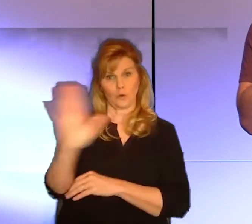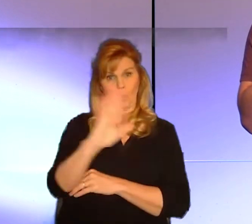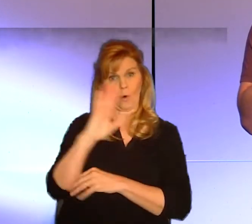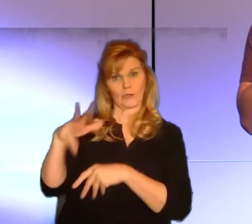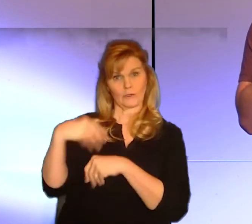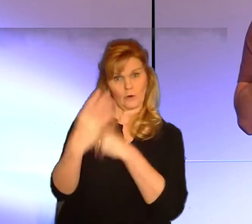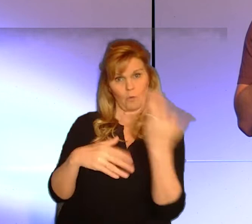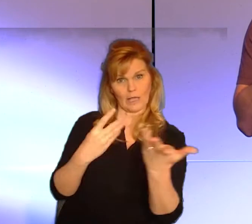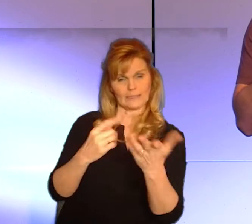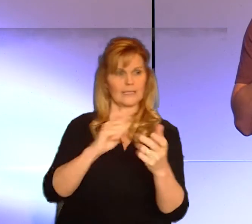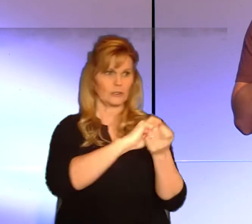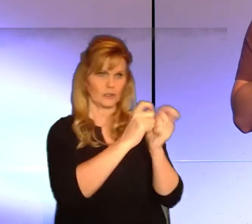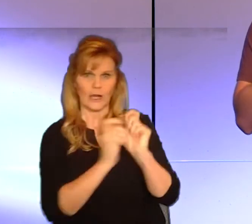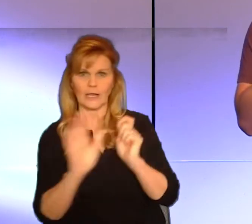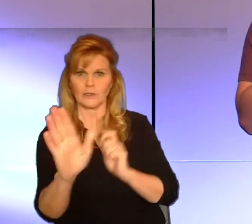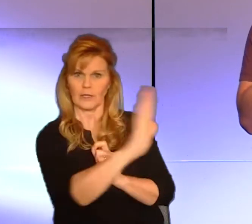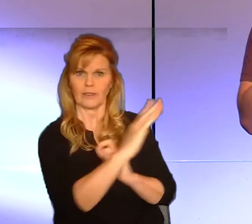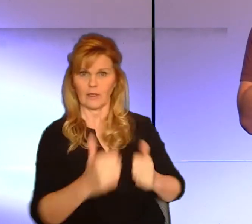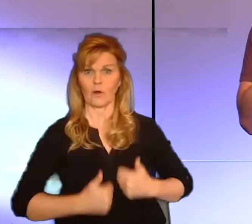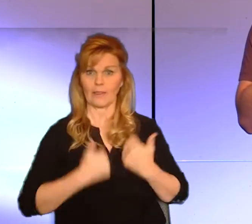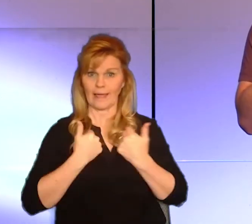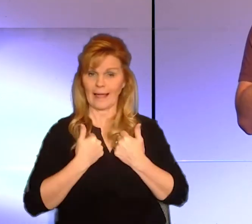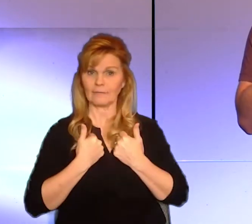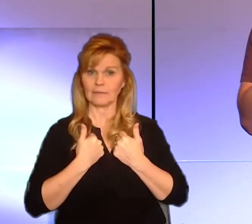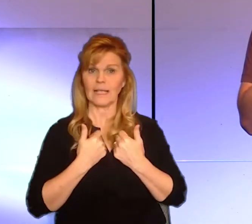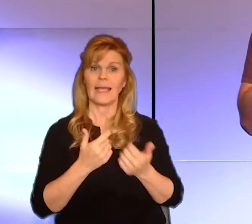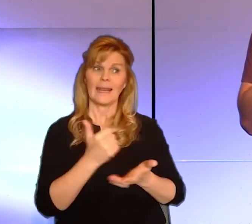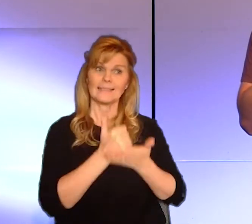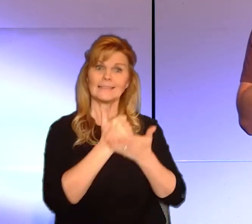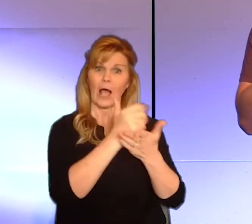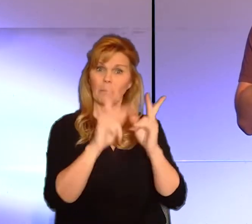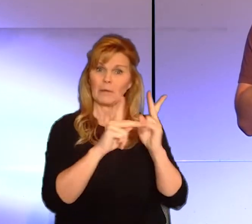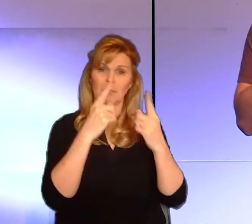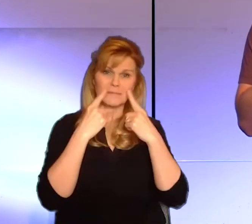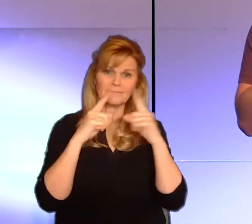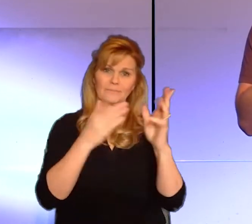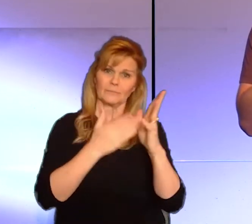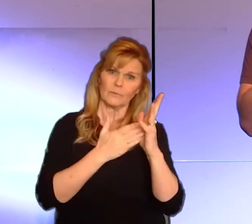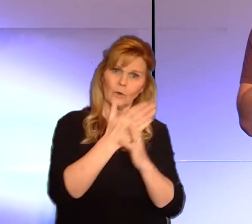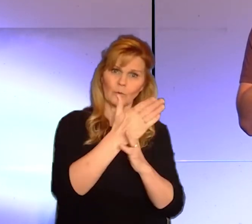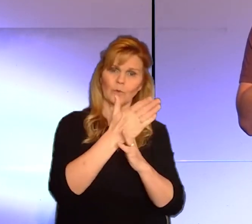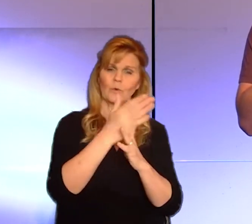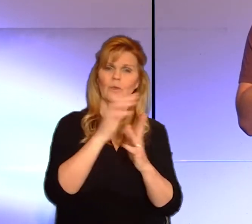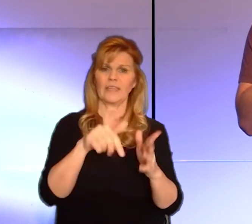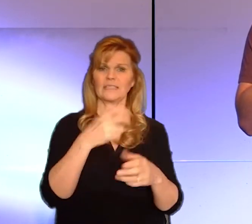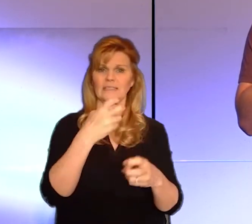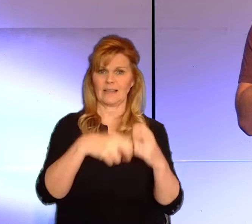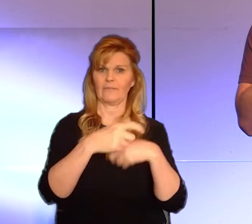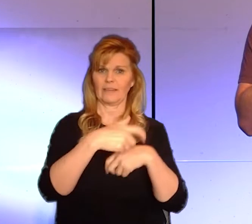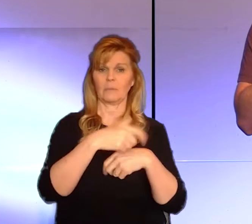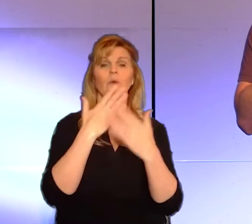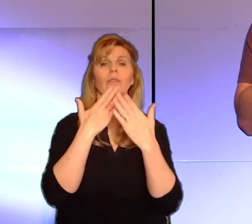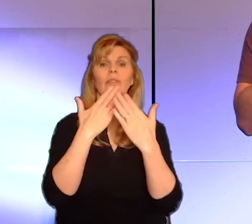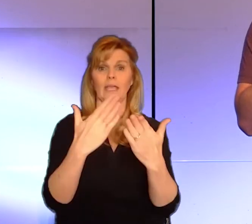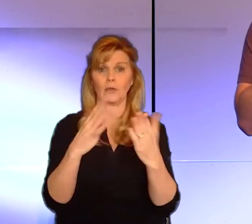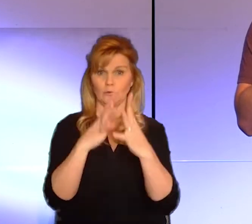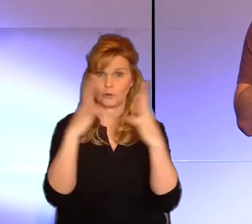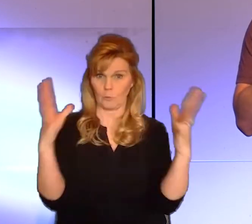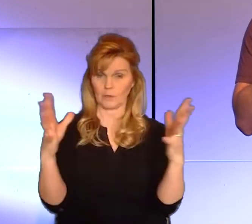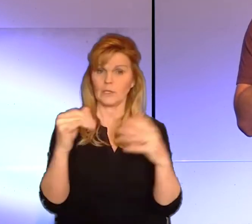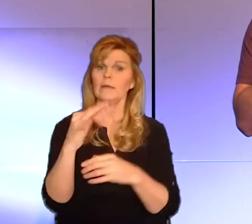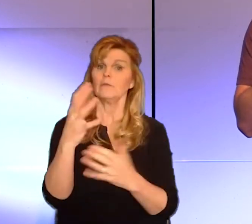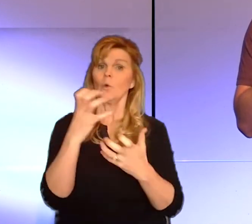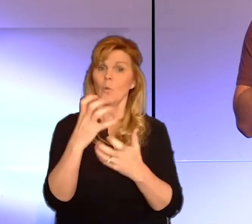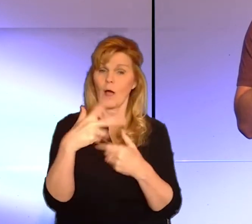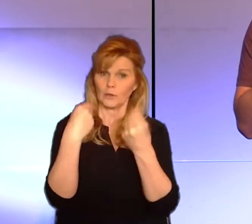really changing lives, and it's carrying some people through this season who are going through a tough time. So thank you guys so much. If you do want to give,